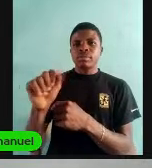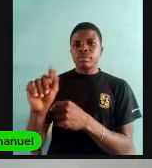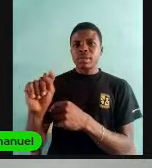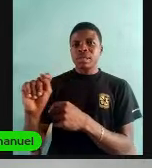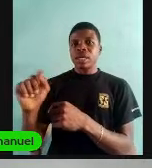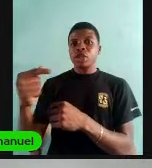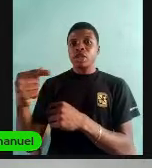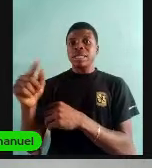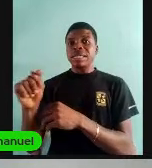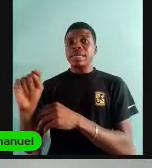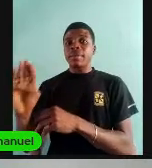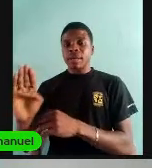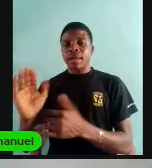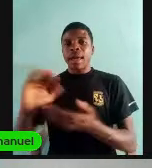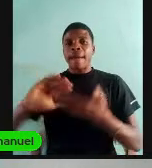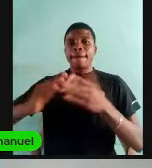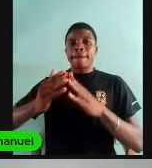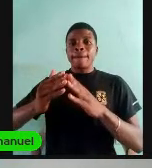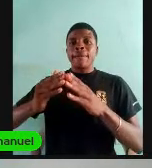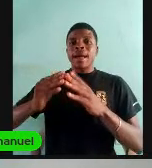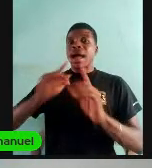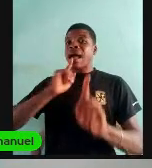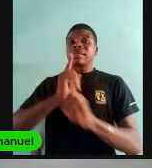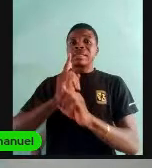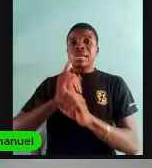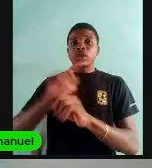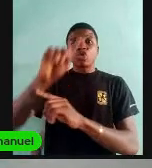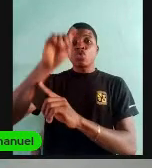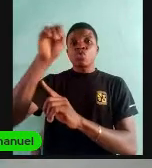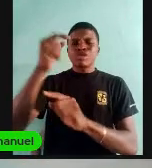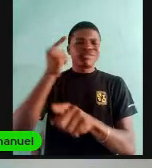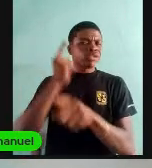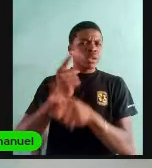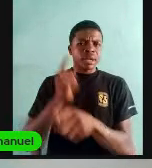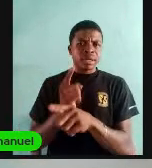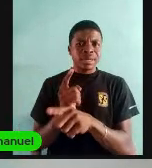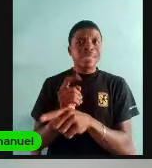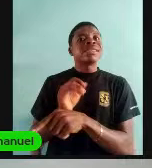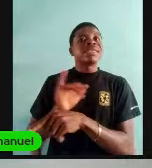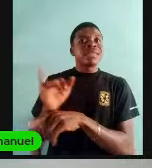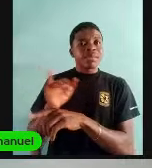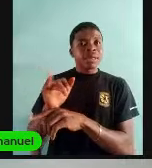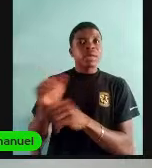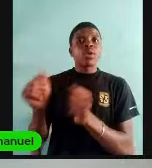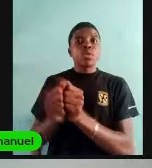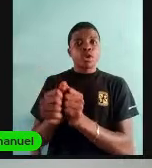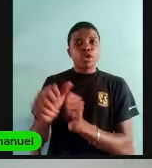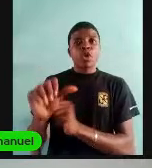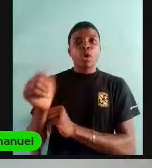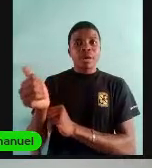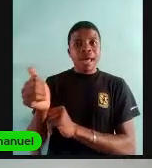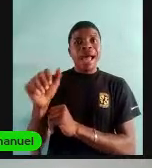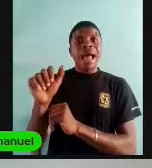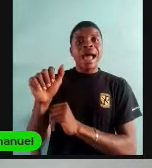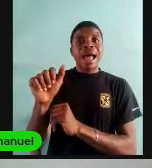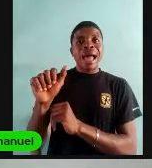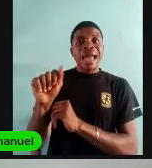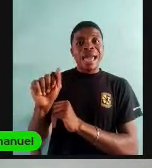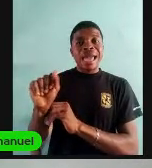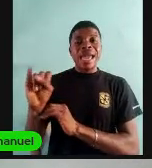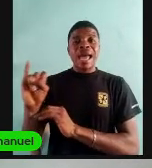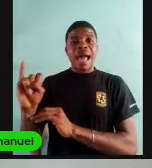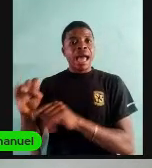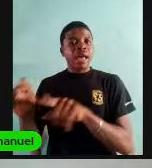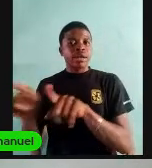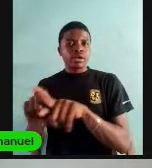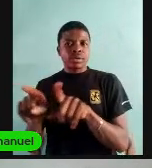answer questions correctly. So same with other AI out there. Like this PowerPoint slide you are seeing, I created it with an AI called what